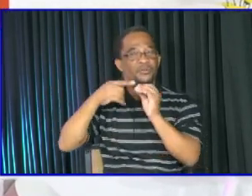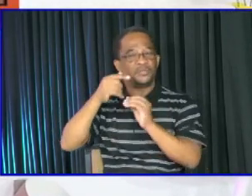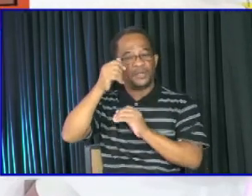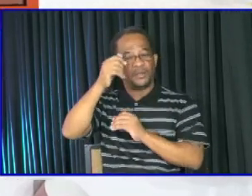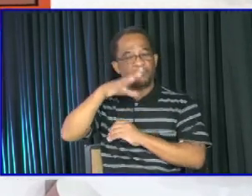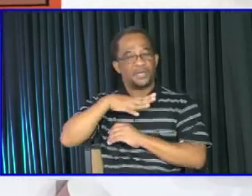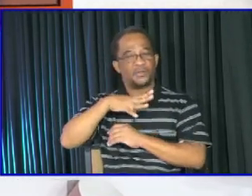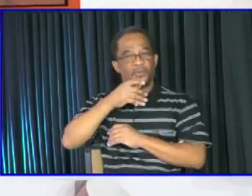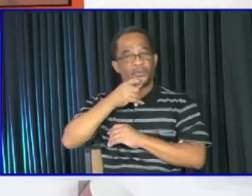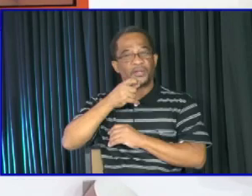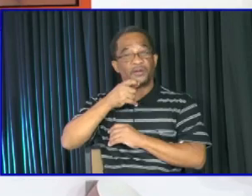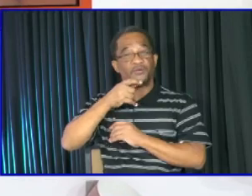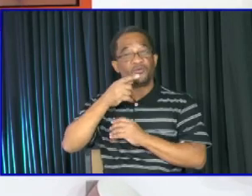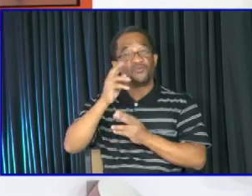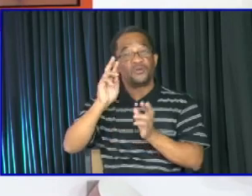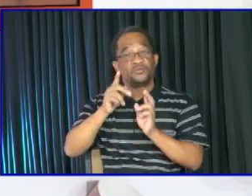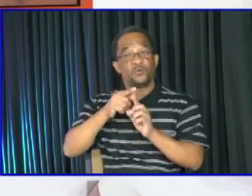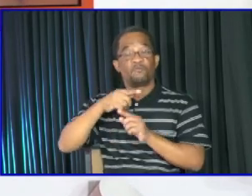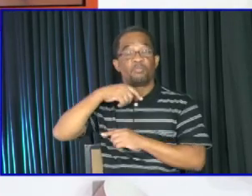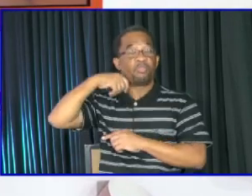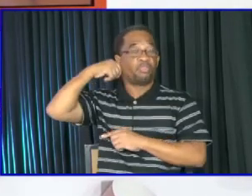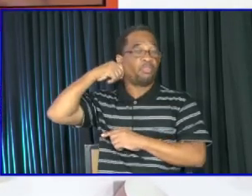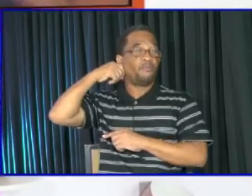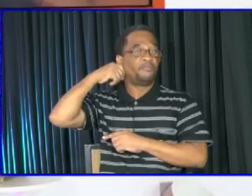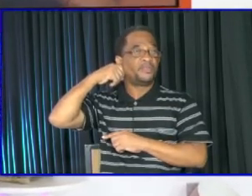down because he saw that your